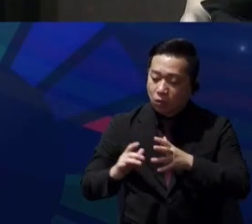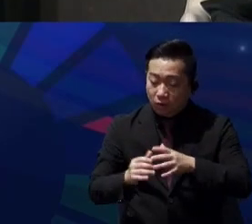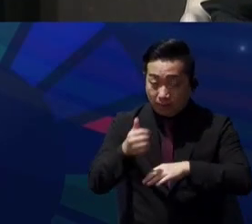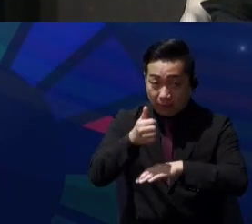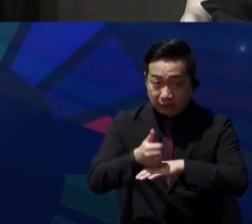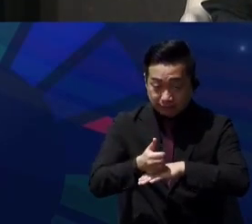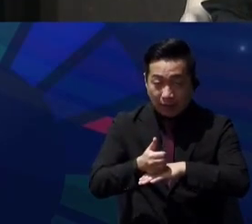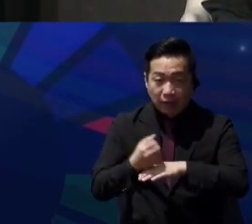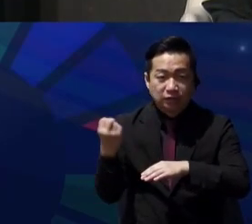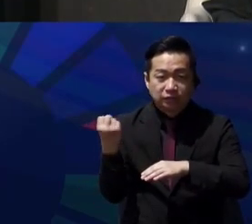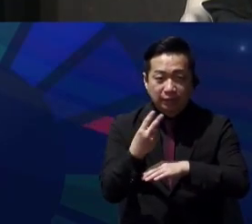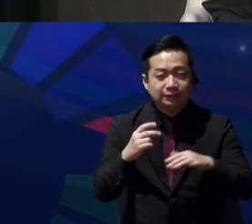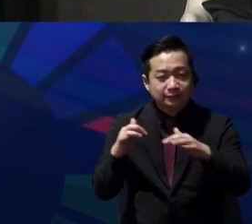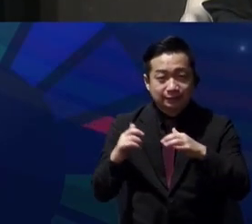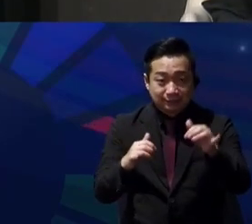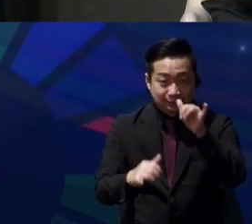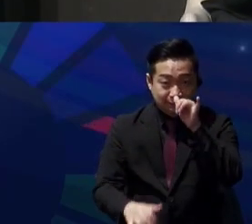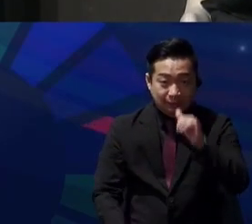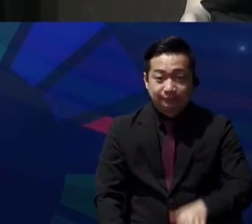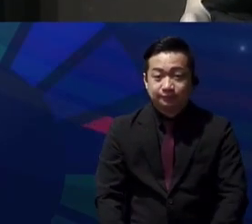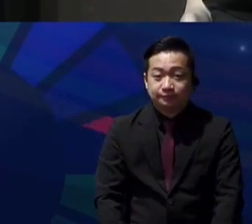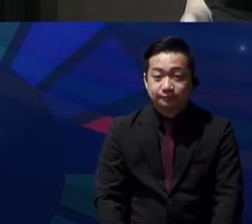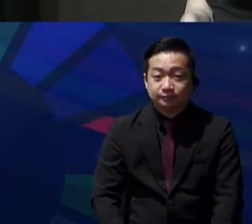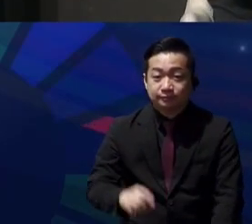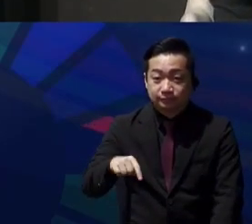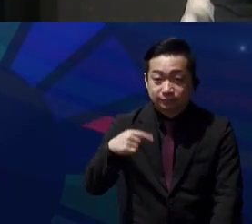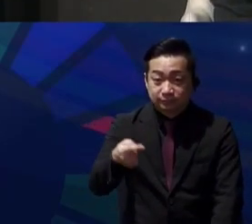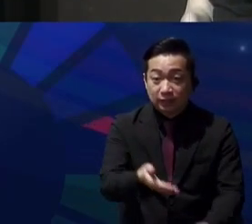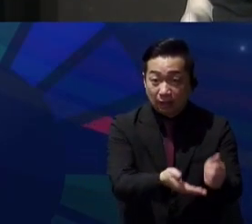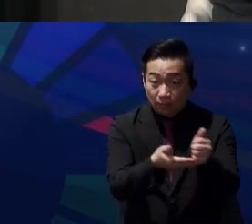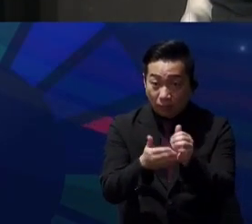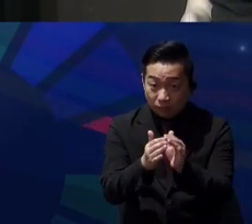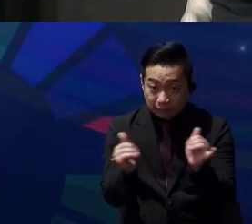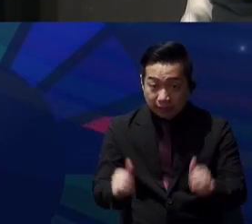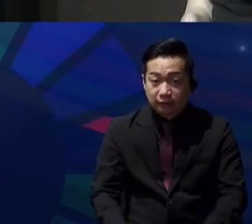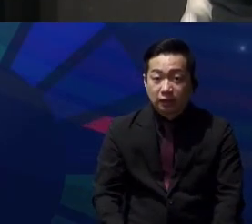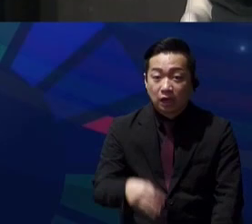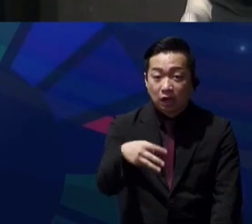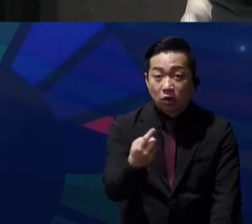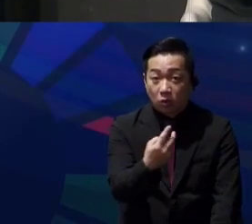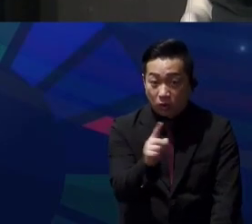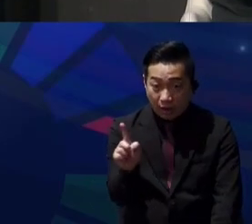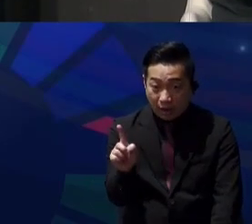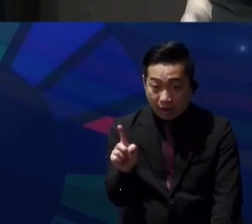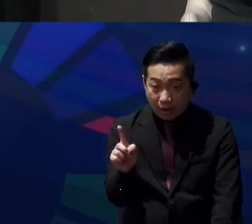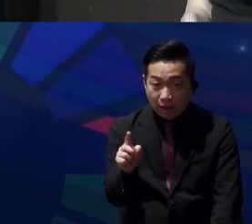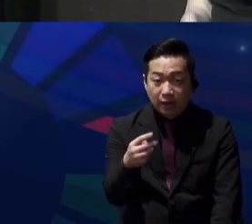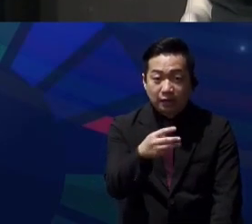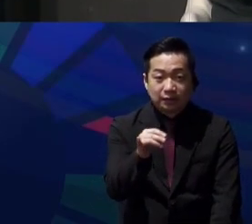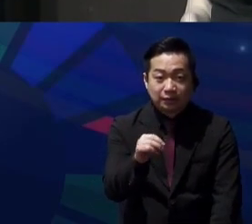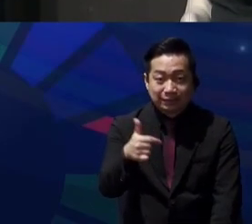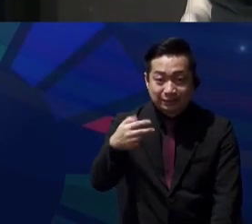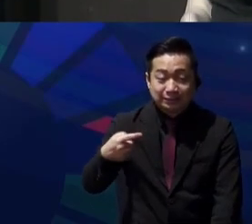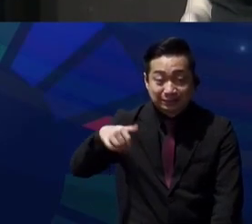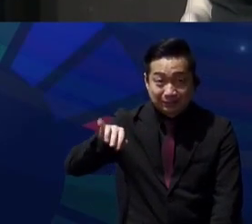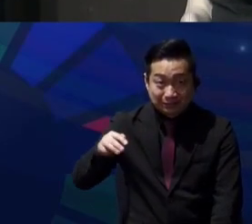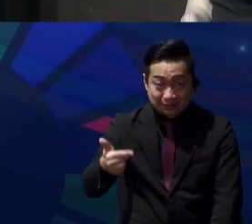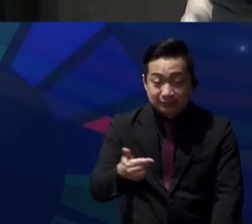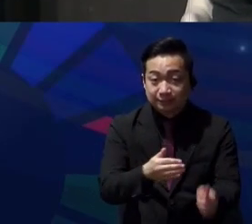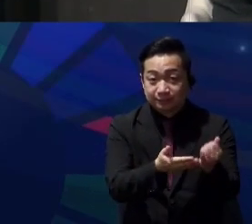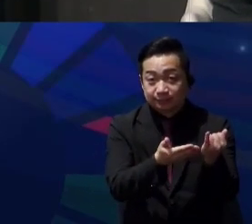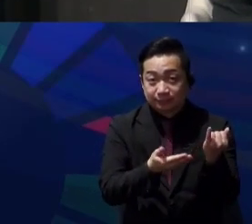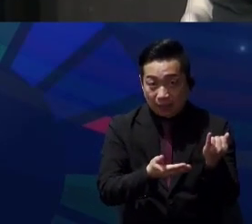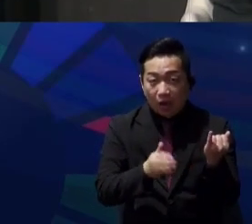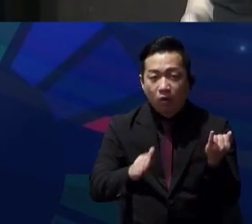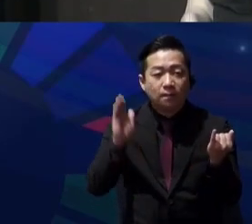presentation speaker is Laura Dwyer Lindgren. So she will talk on the this burden